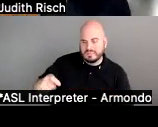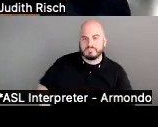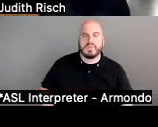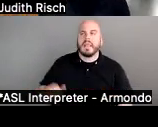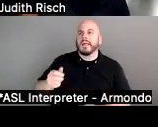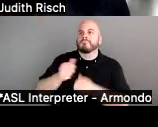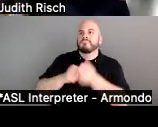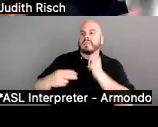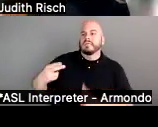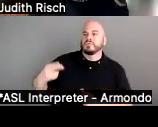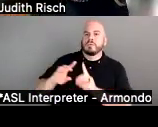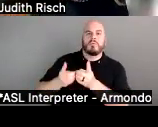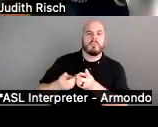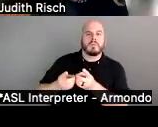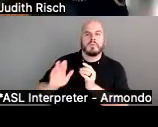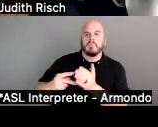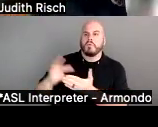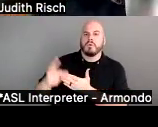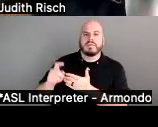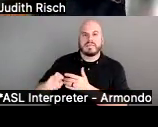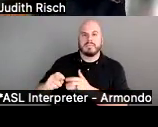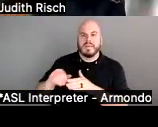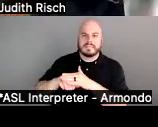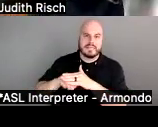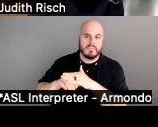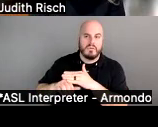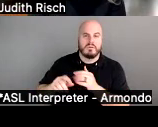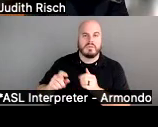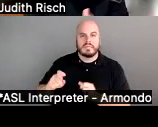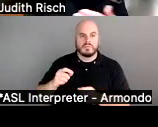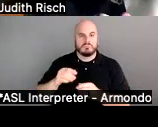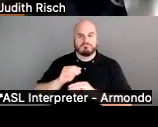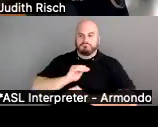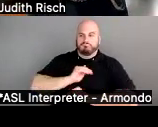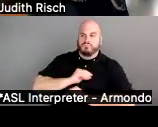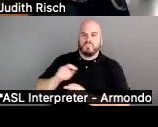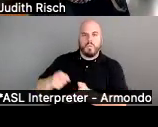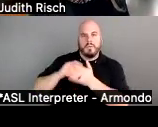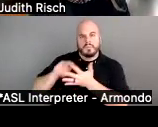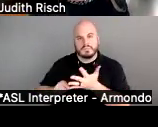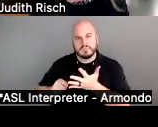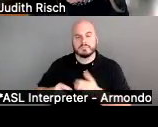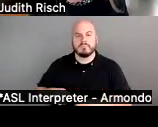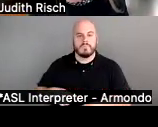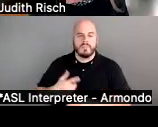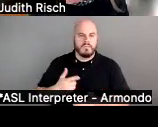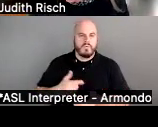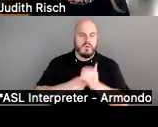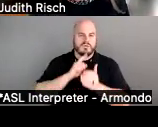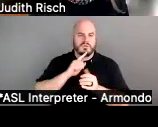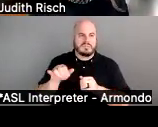department their programs need to be accessible and they need to meet these requirements. The requirements are the exact same as the Title